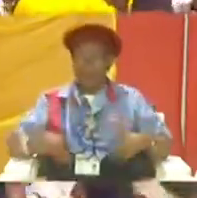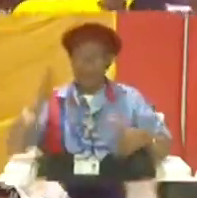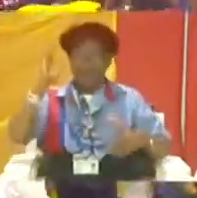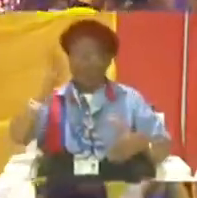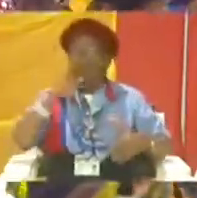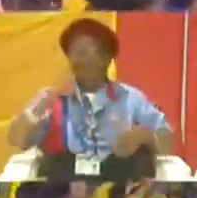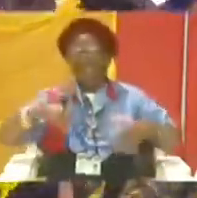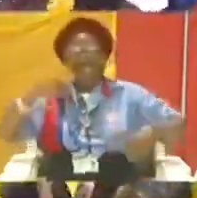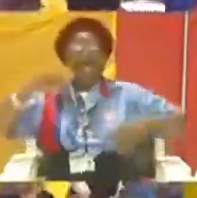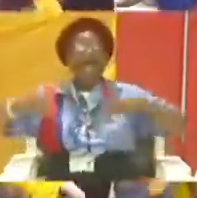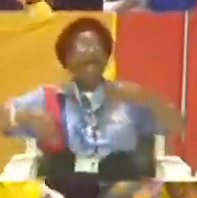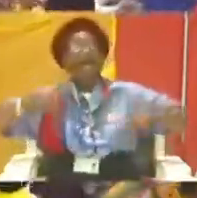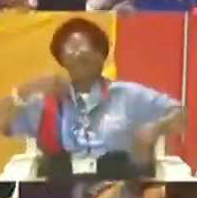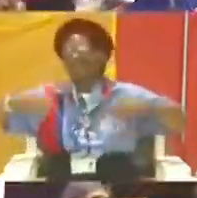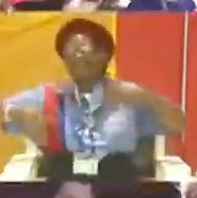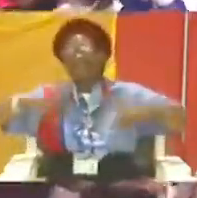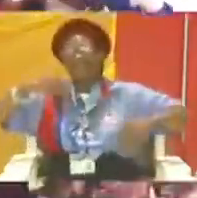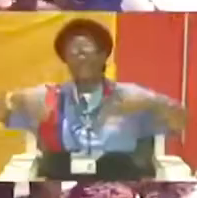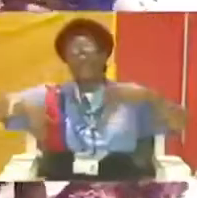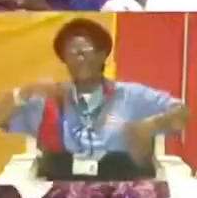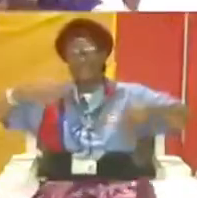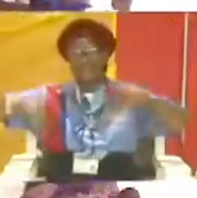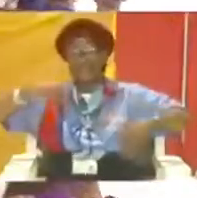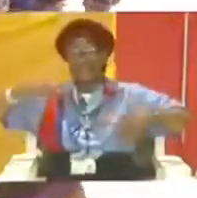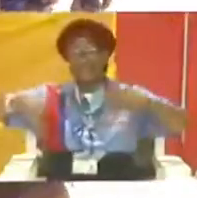pe nu enikan ma dun enikan ayo.